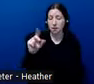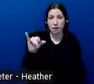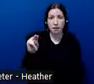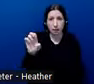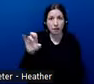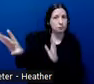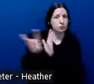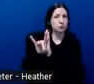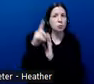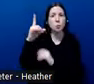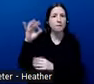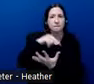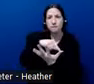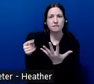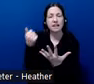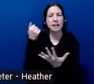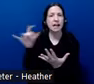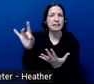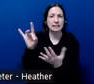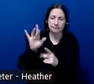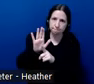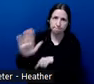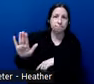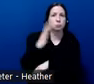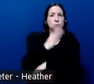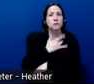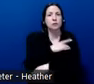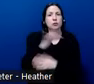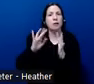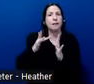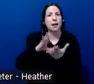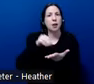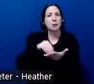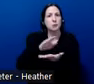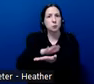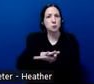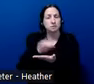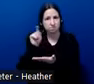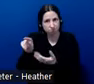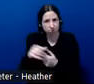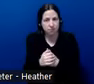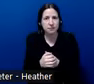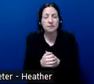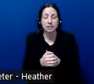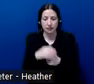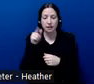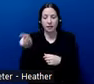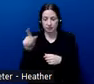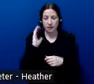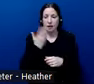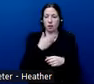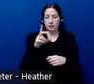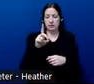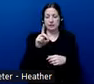18 designated provincial online learning schools, and the district principal of equity, diversity, and